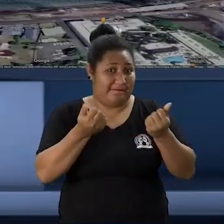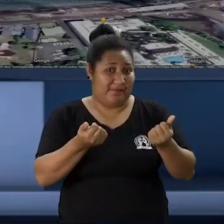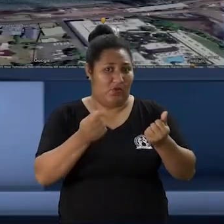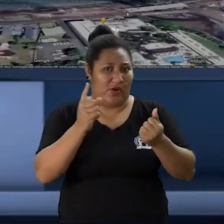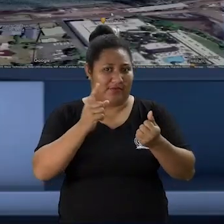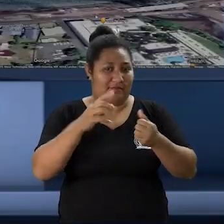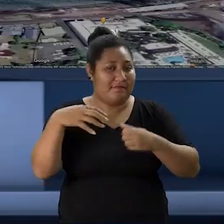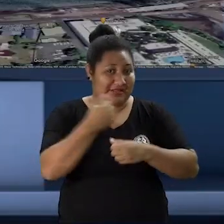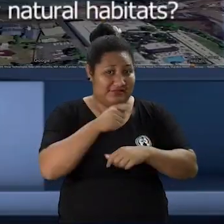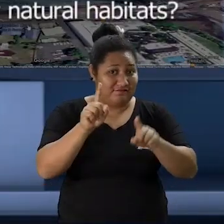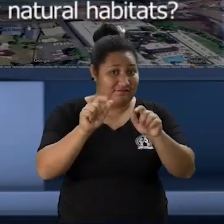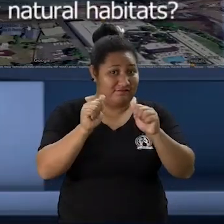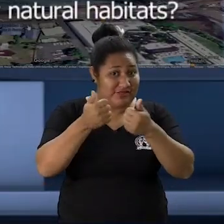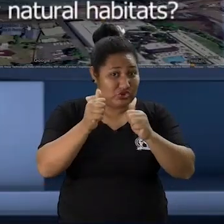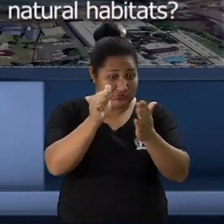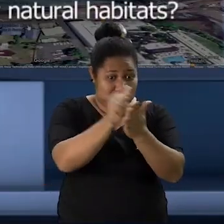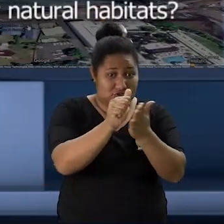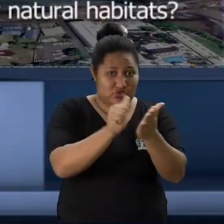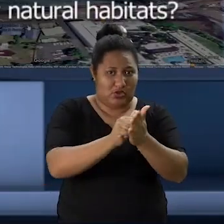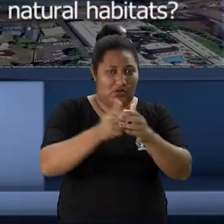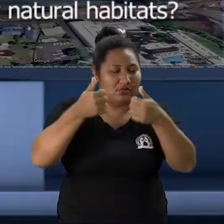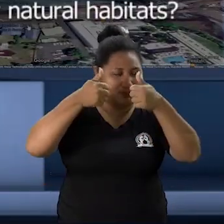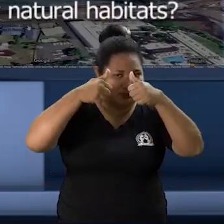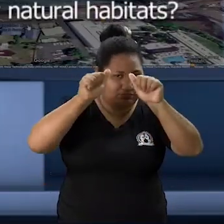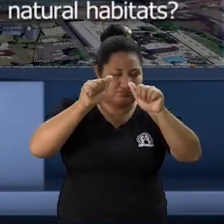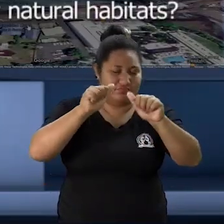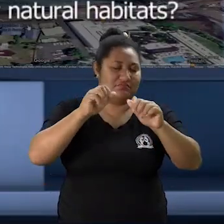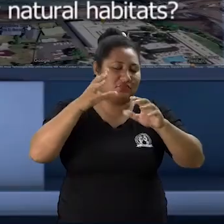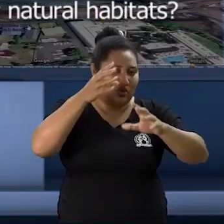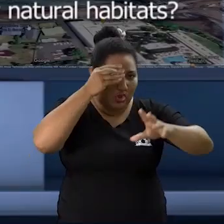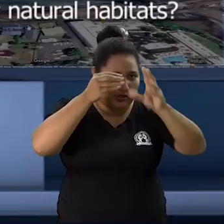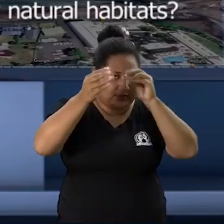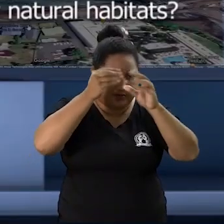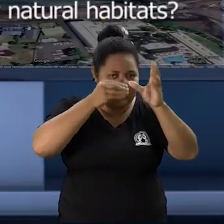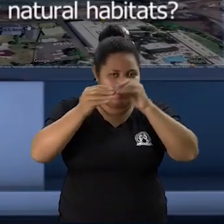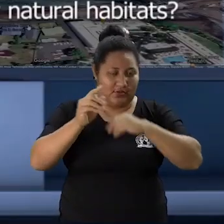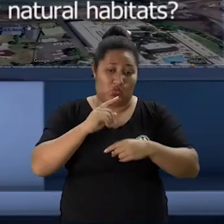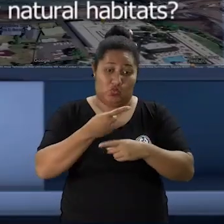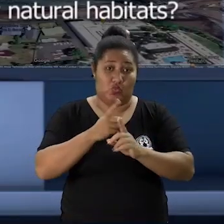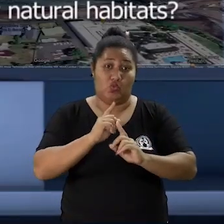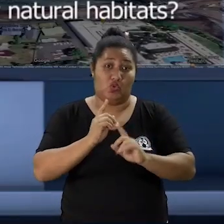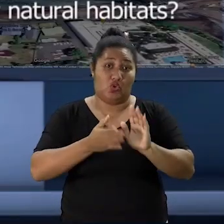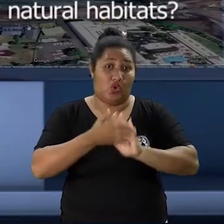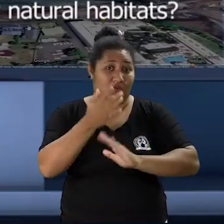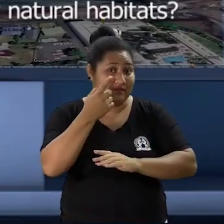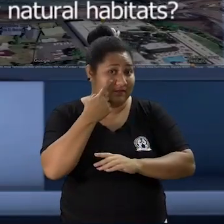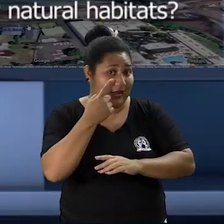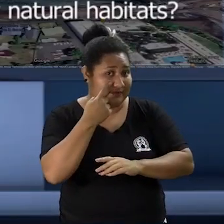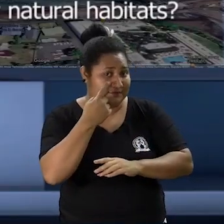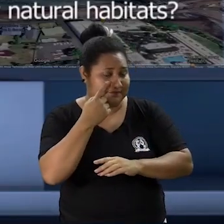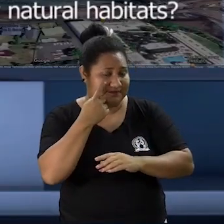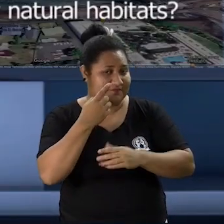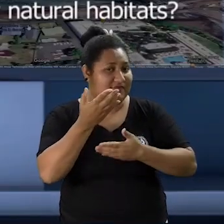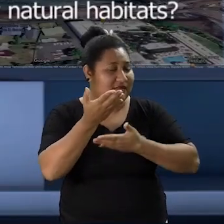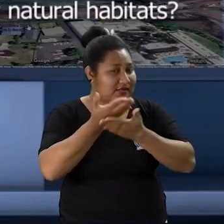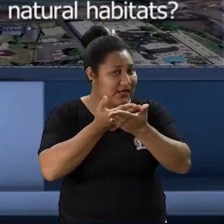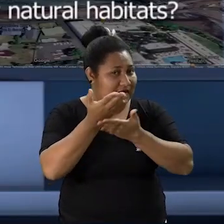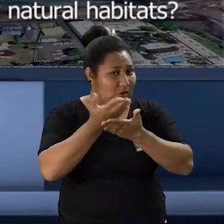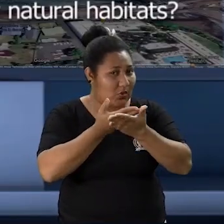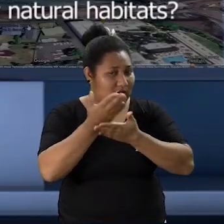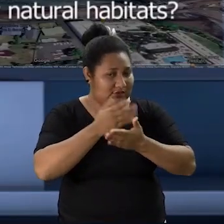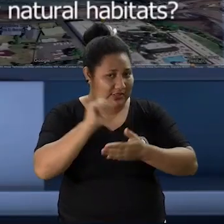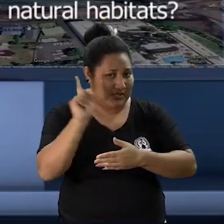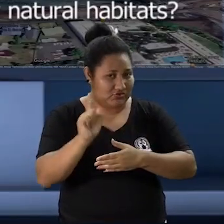learning outcomes, lava peona o tatou au titiloma tatala noa i le nei